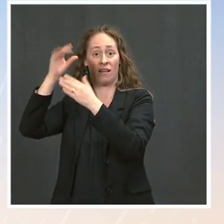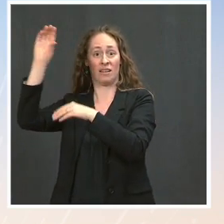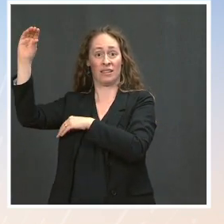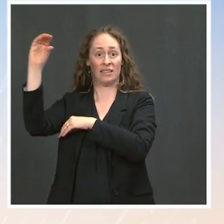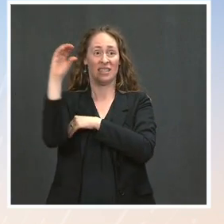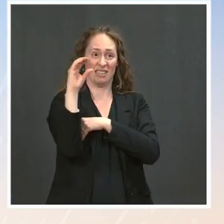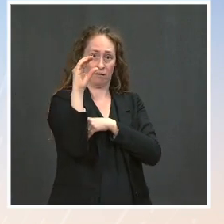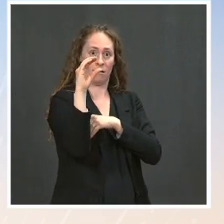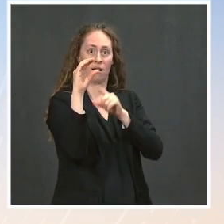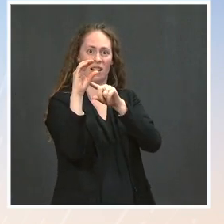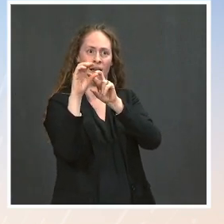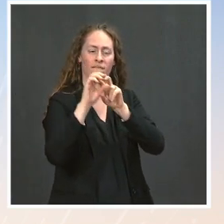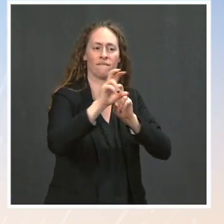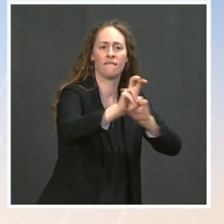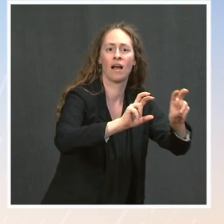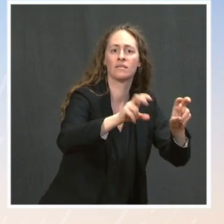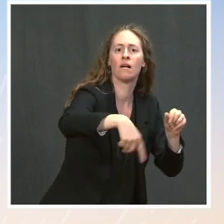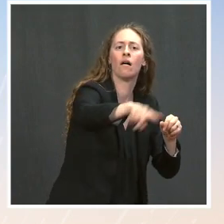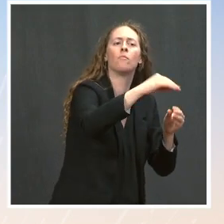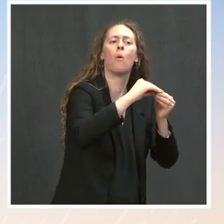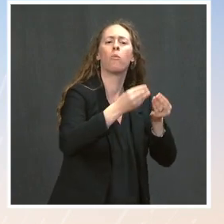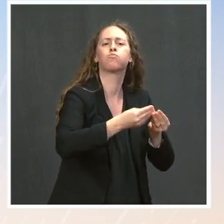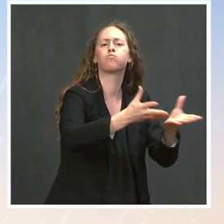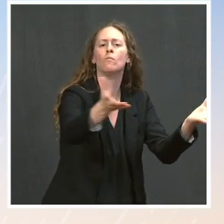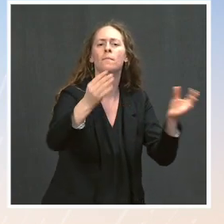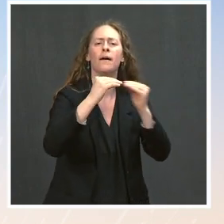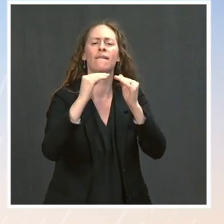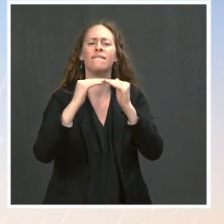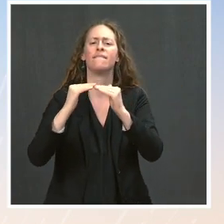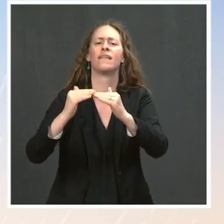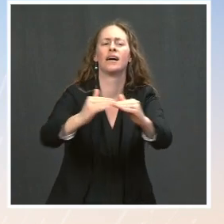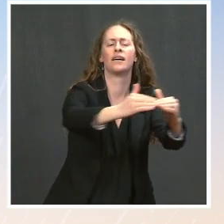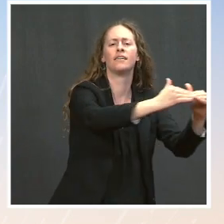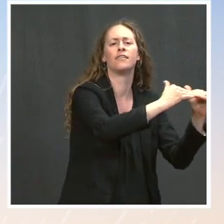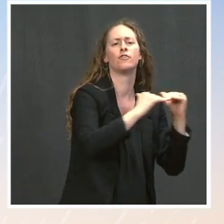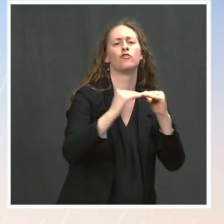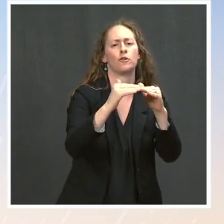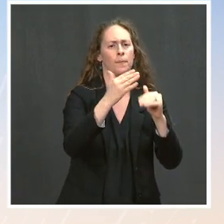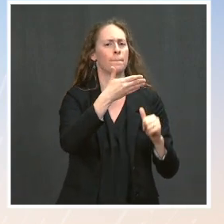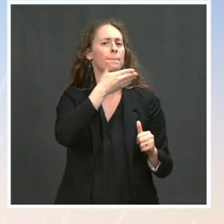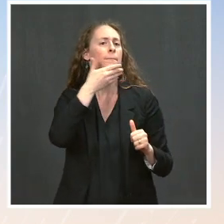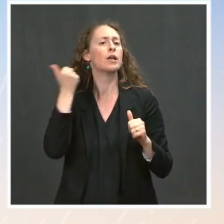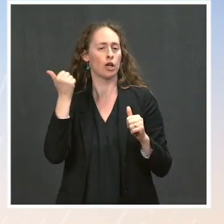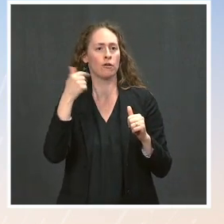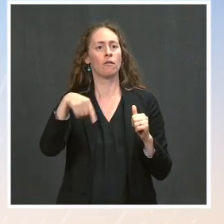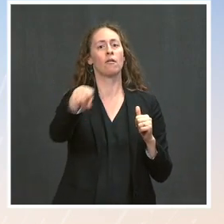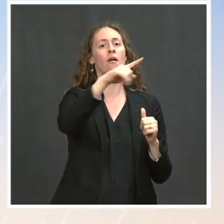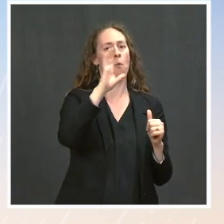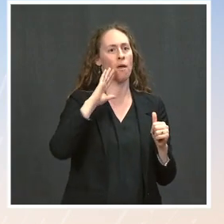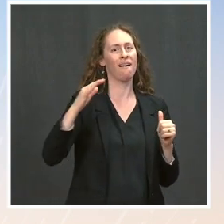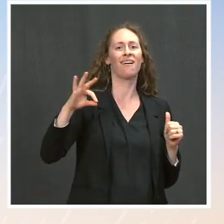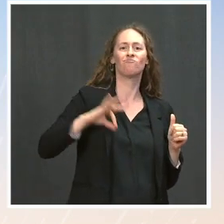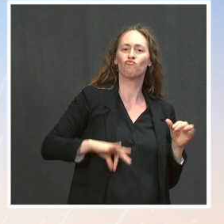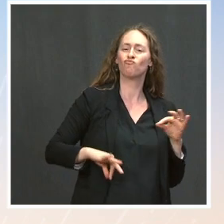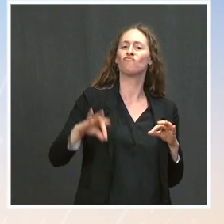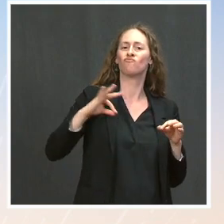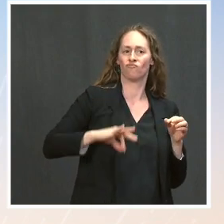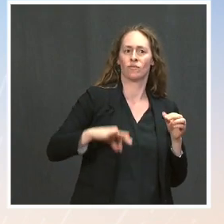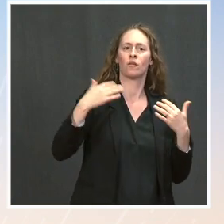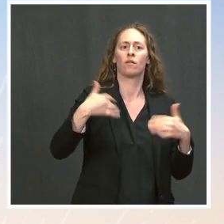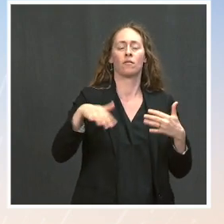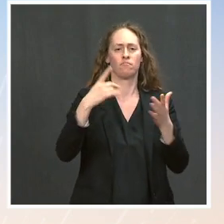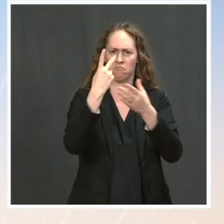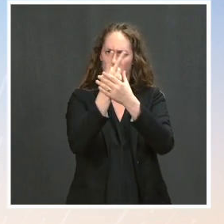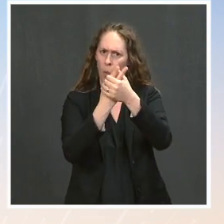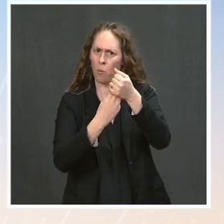affect investment and that would allow us to make really high return investments for which there's been broad bipartisan support. So we